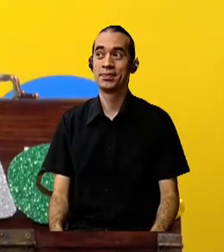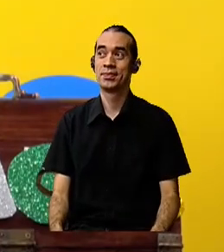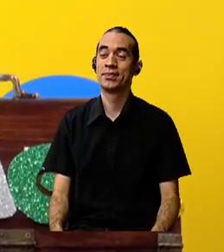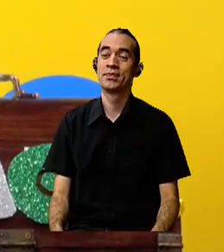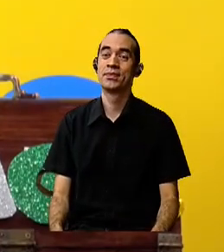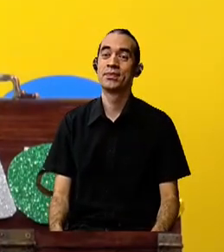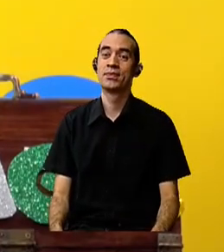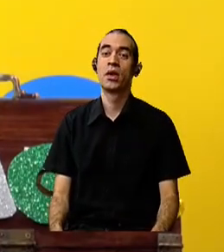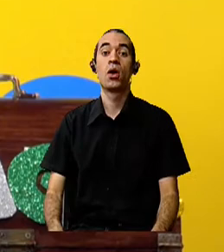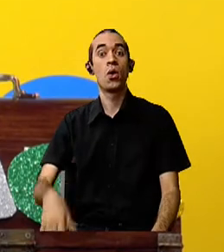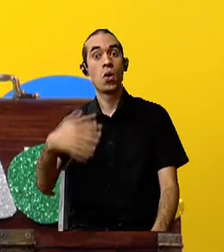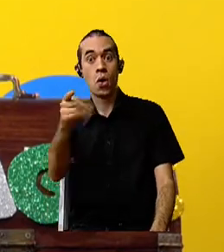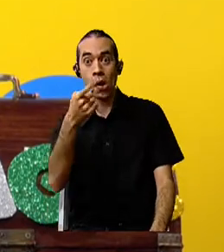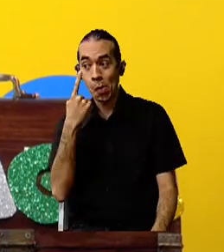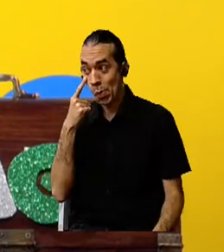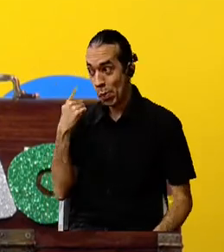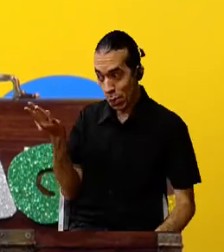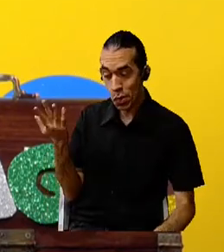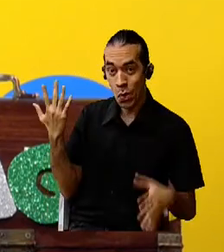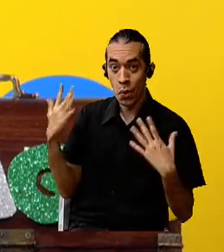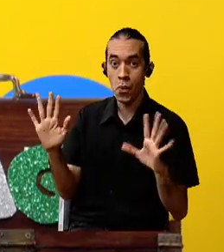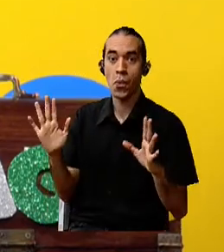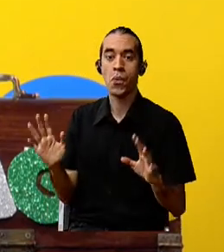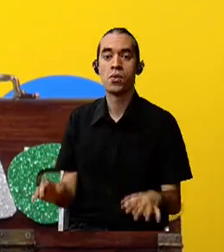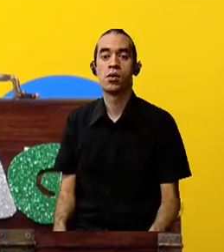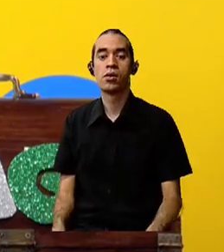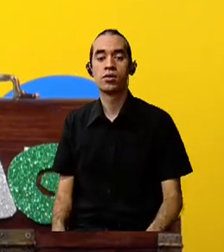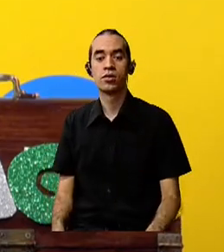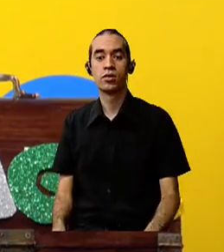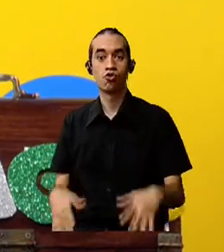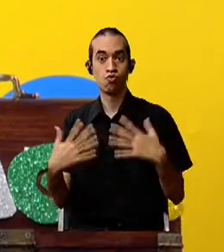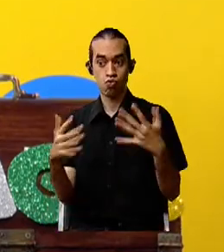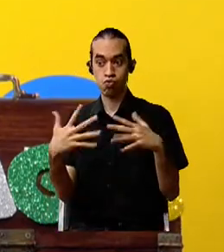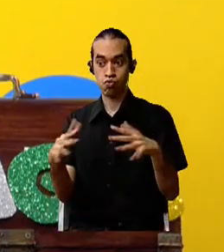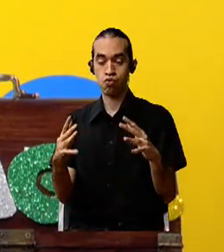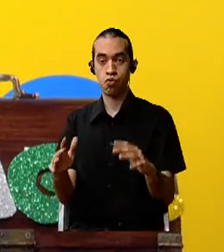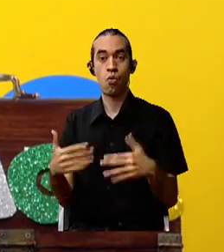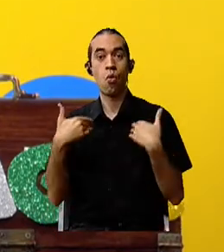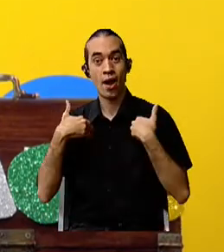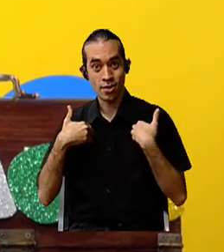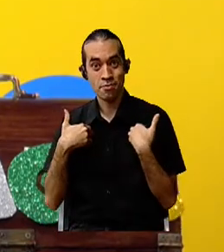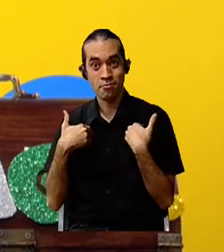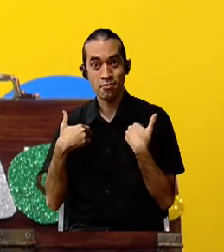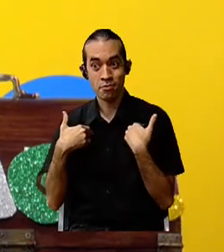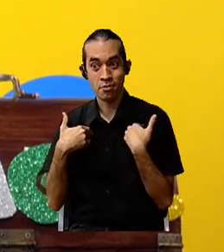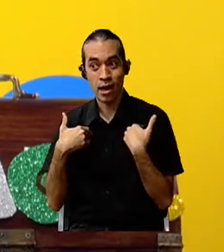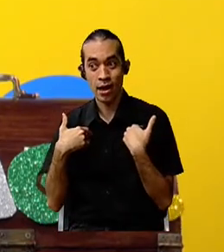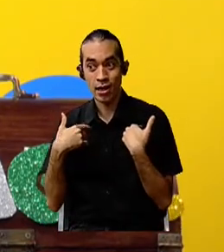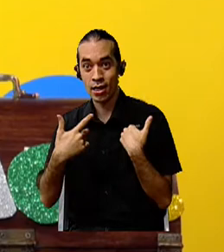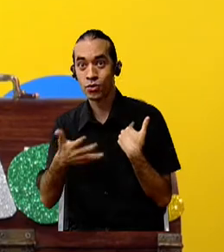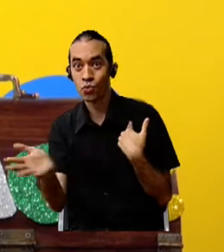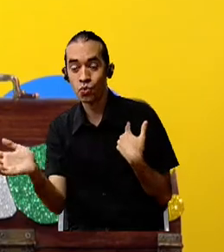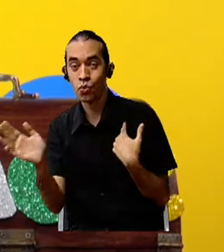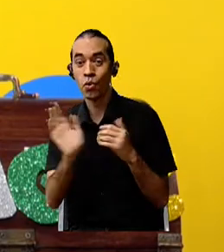Oh, Chuli, you see what cute pets they have? That's very interesting.